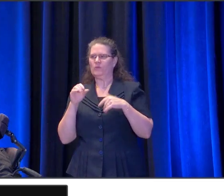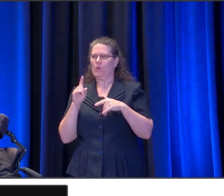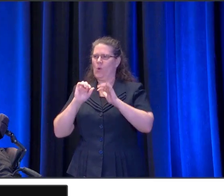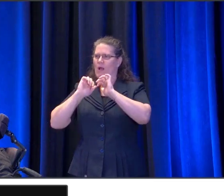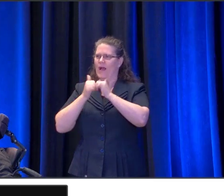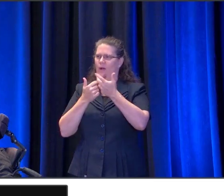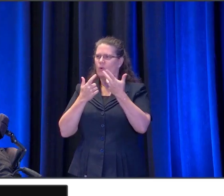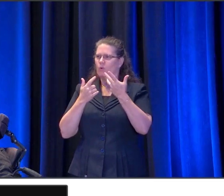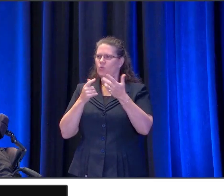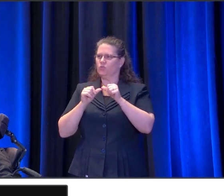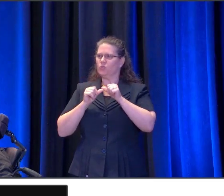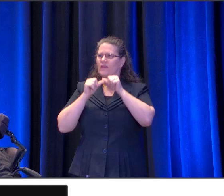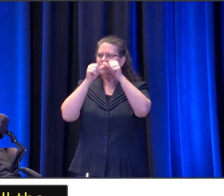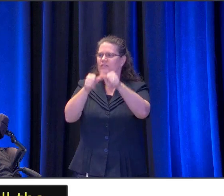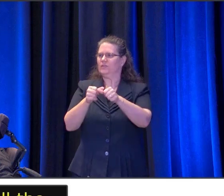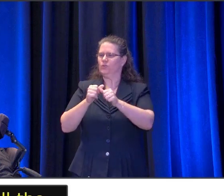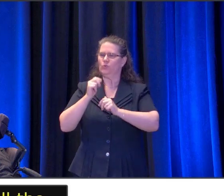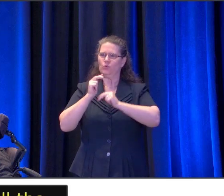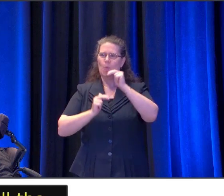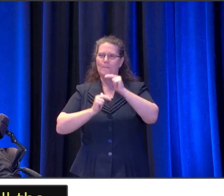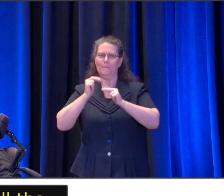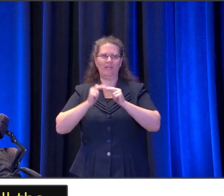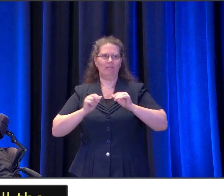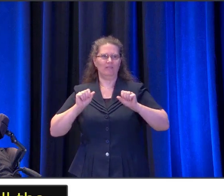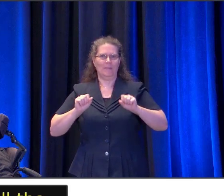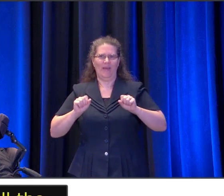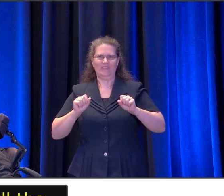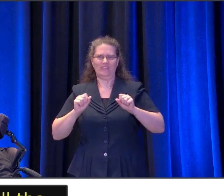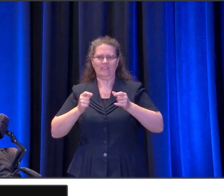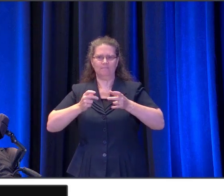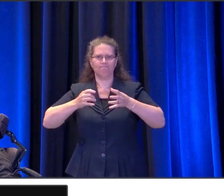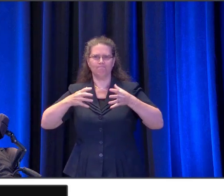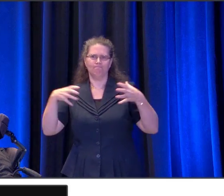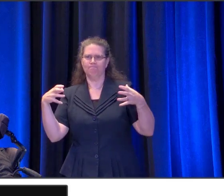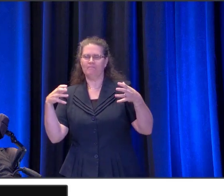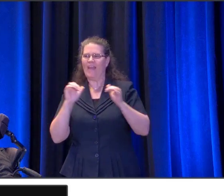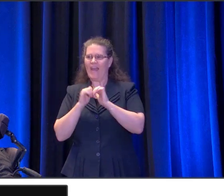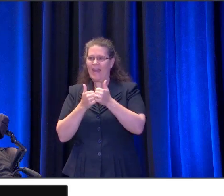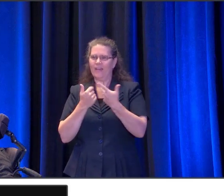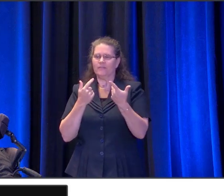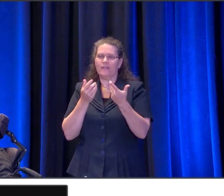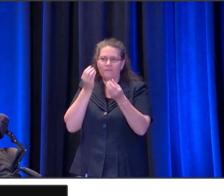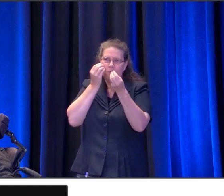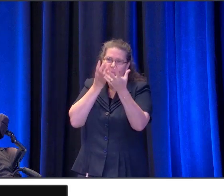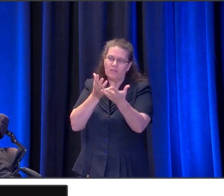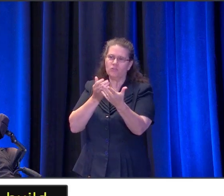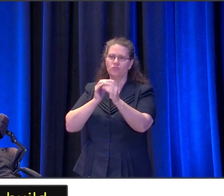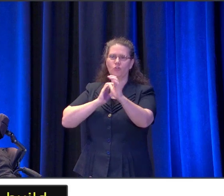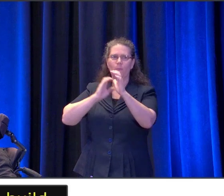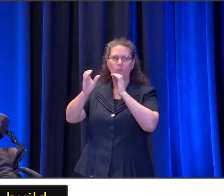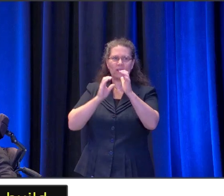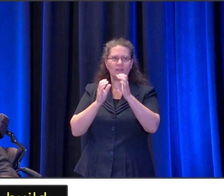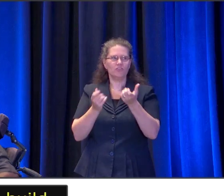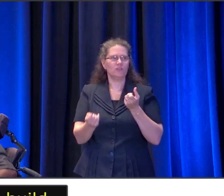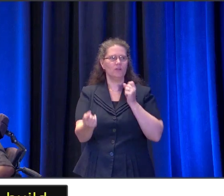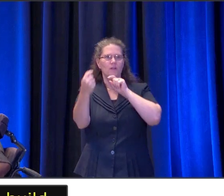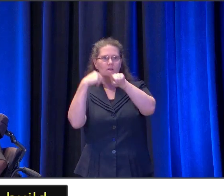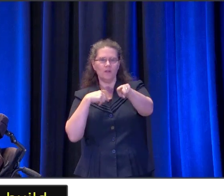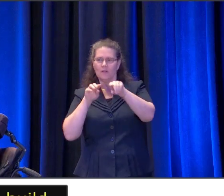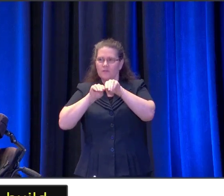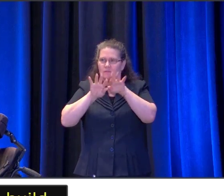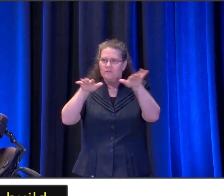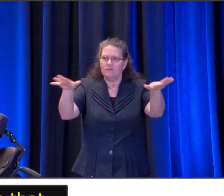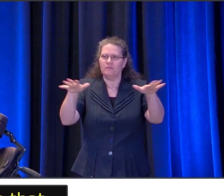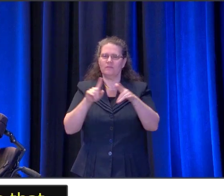do we continue to, again, build capacity, but also strengthen ways that information, communication that's shared with